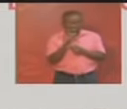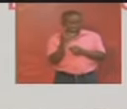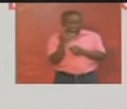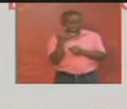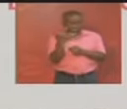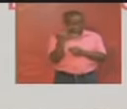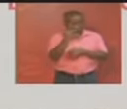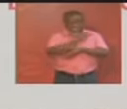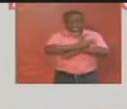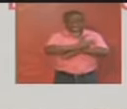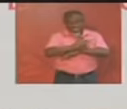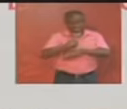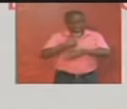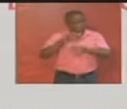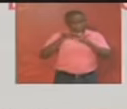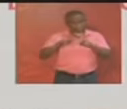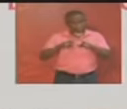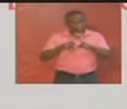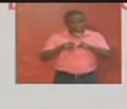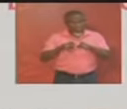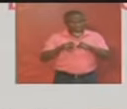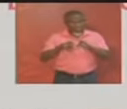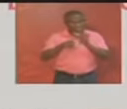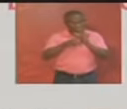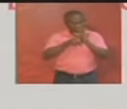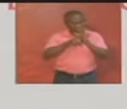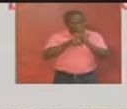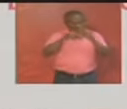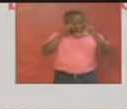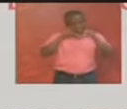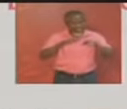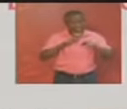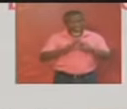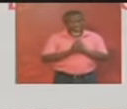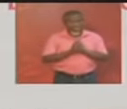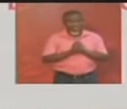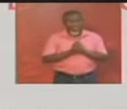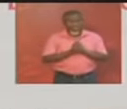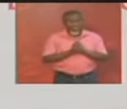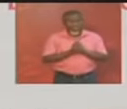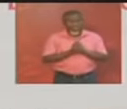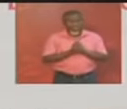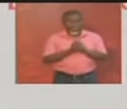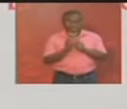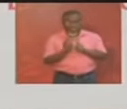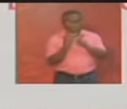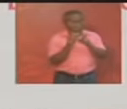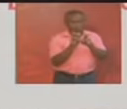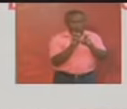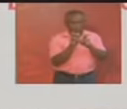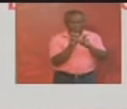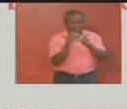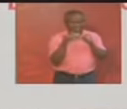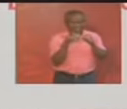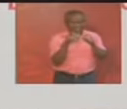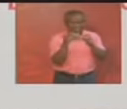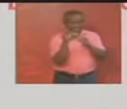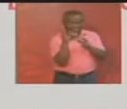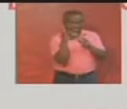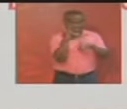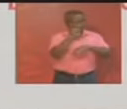the state and state supervised quarantine arrangement with 7 days of state or 7 days state